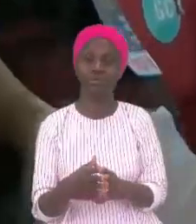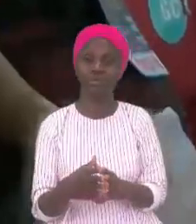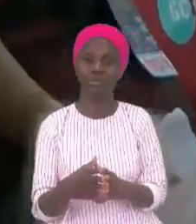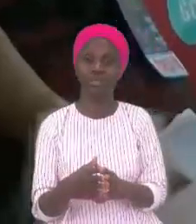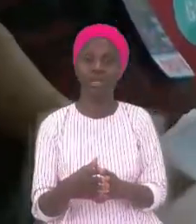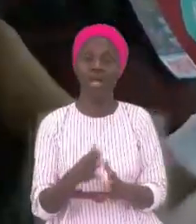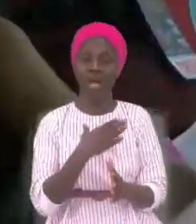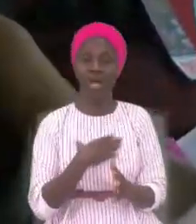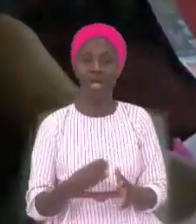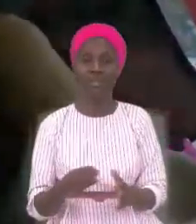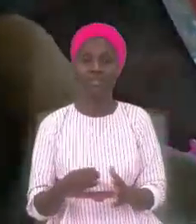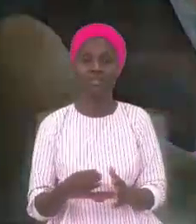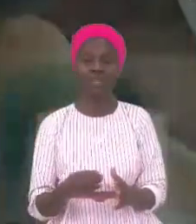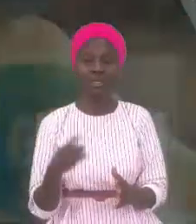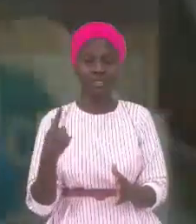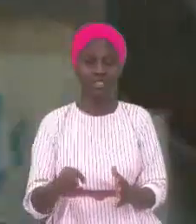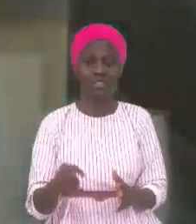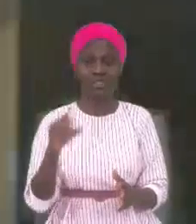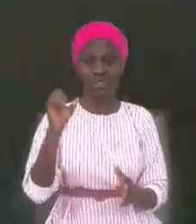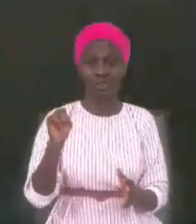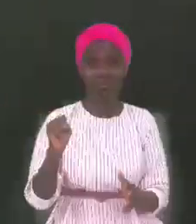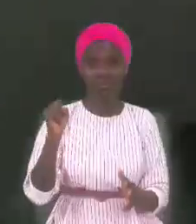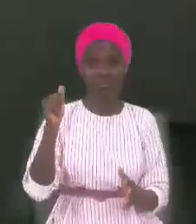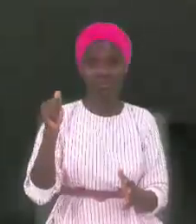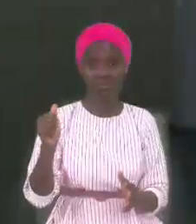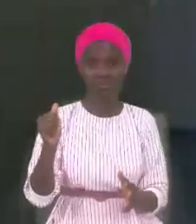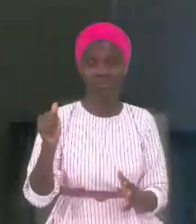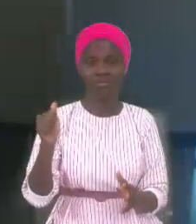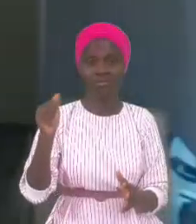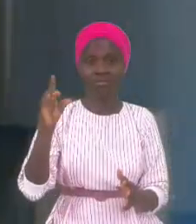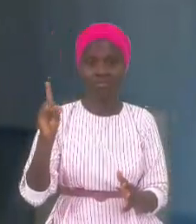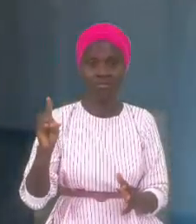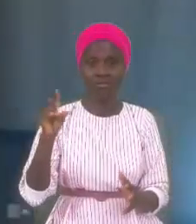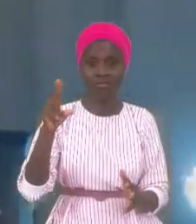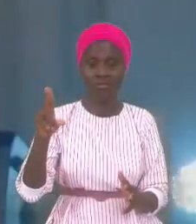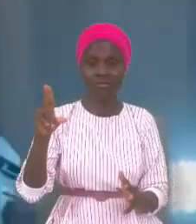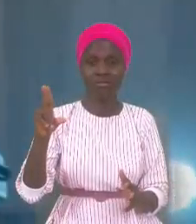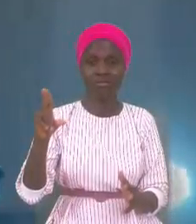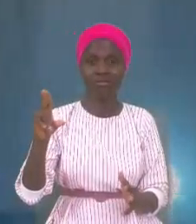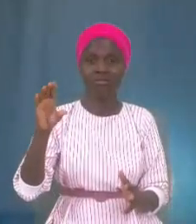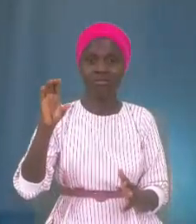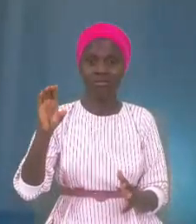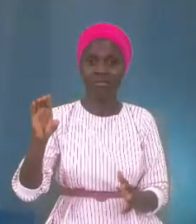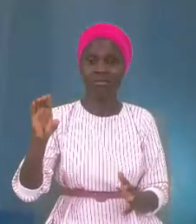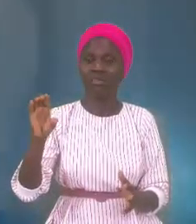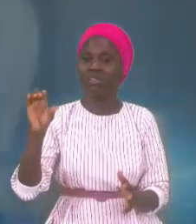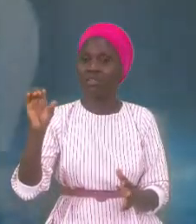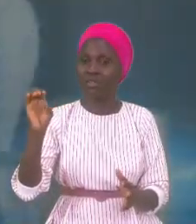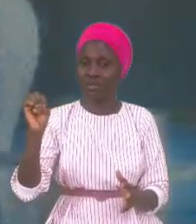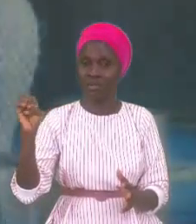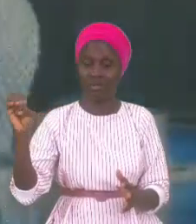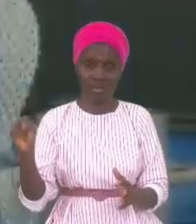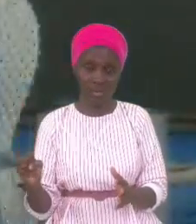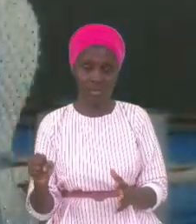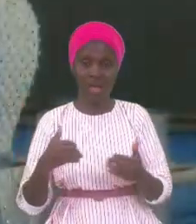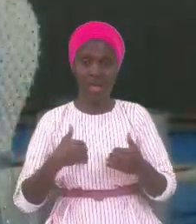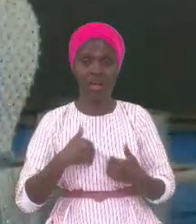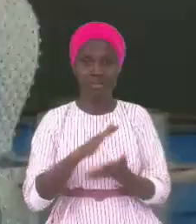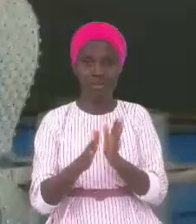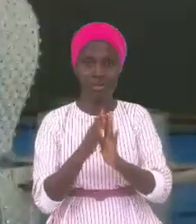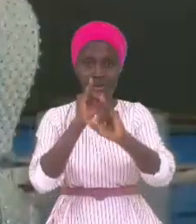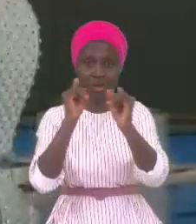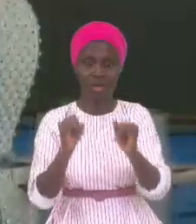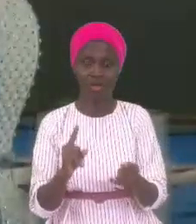those Sadducees could have been an idol, fearing their idol, and bending to their idol, and submitting to their